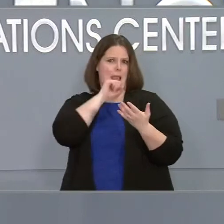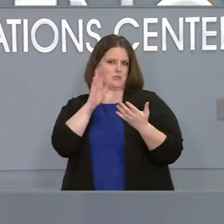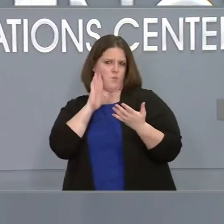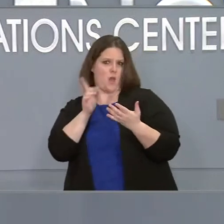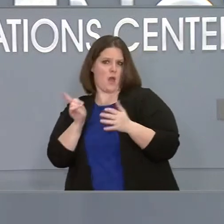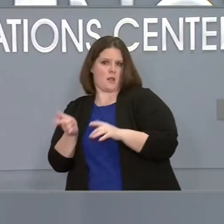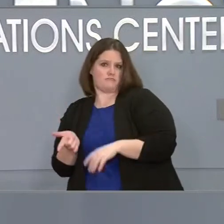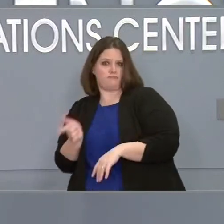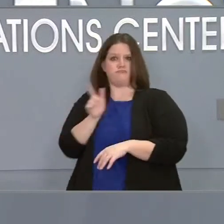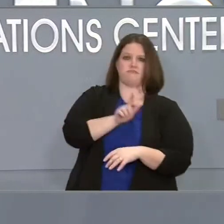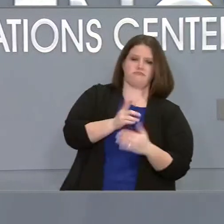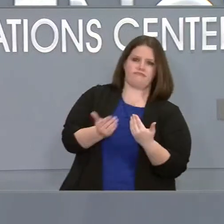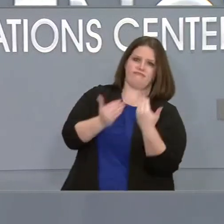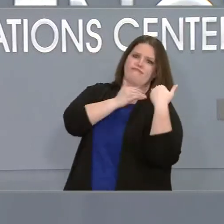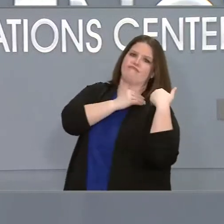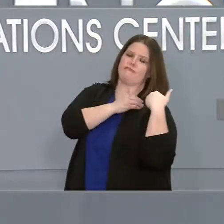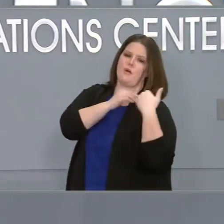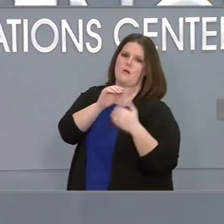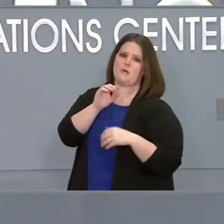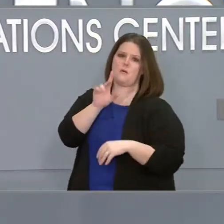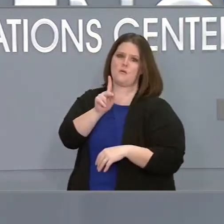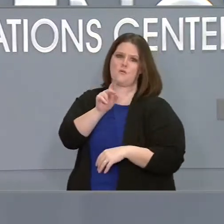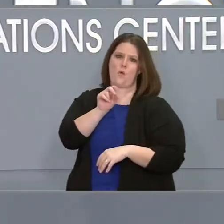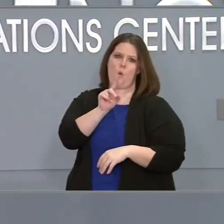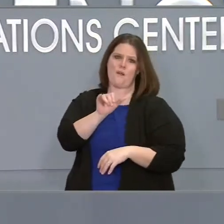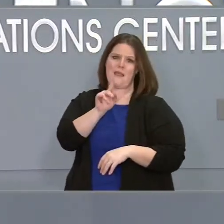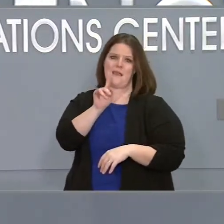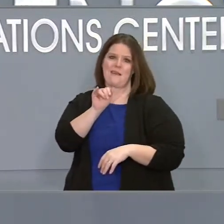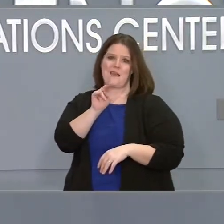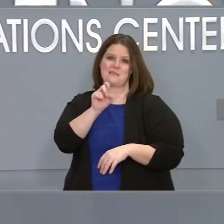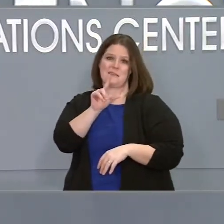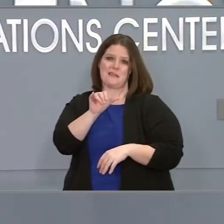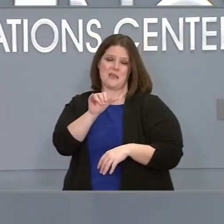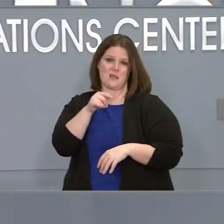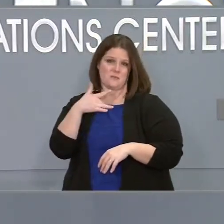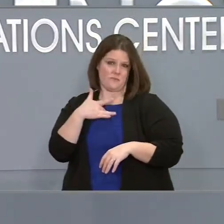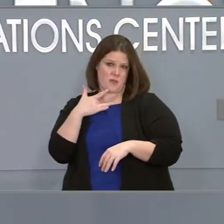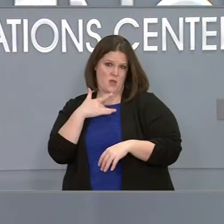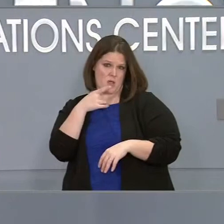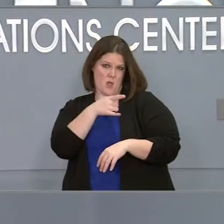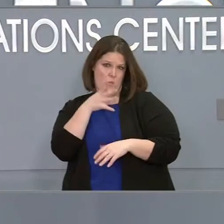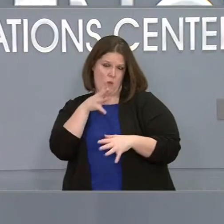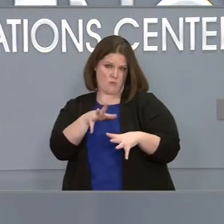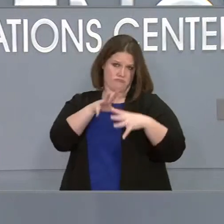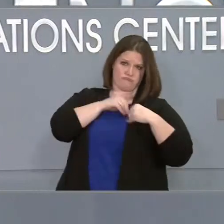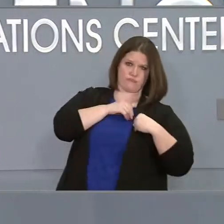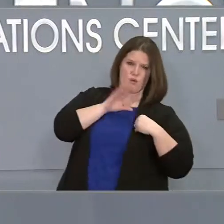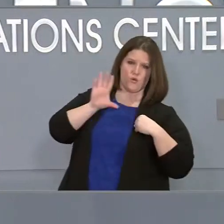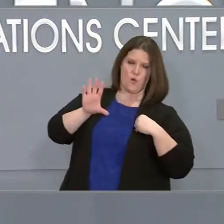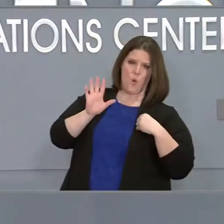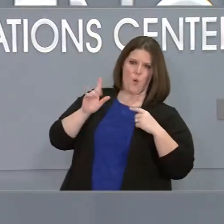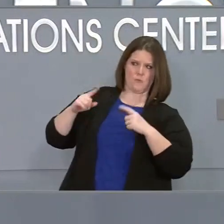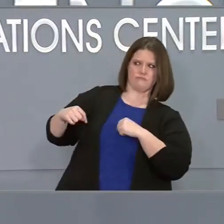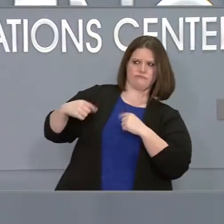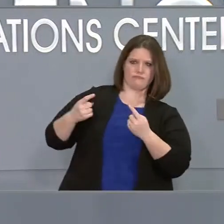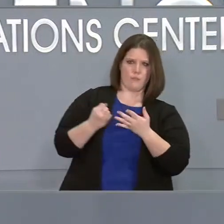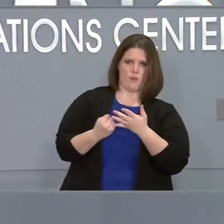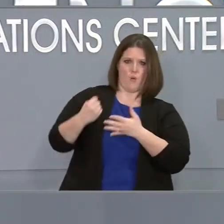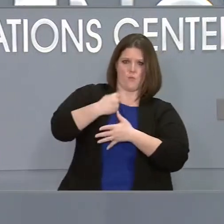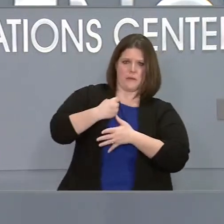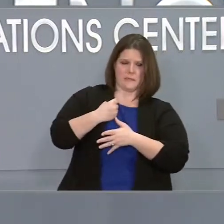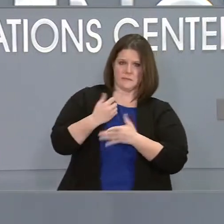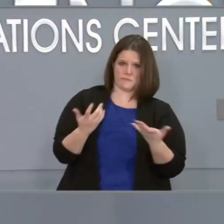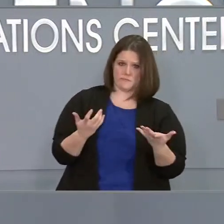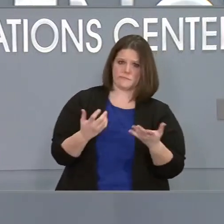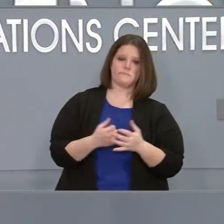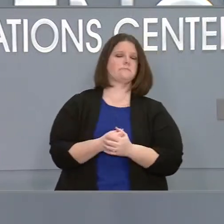hoping that he kind of hits hard as he steps into your shoes? Well, thanks, Rose. I will say, well, my time